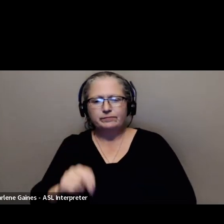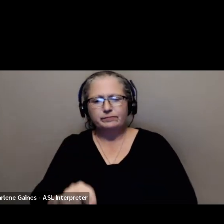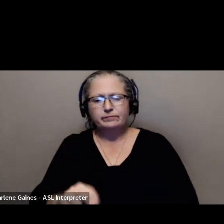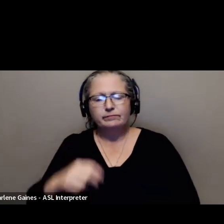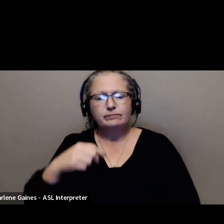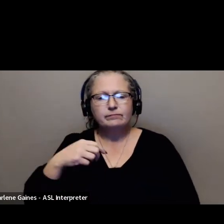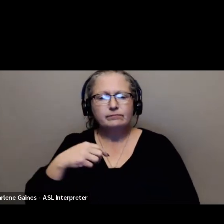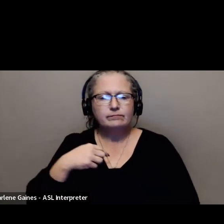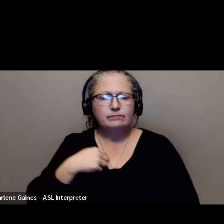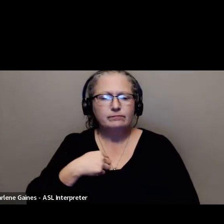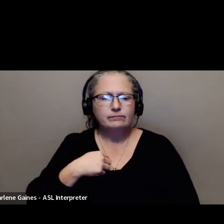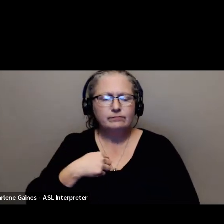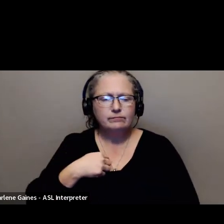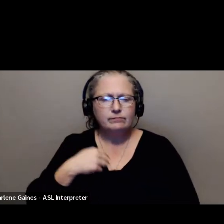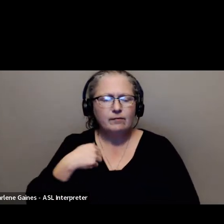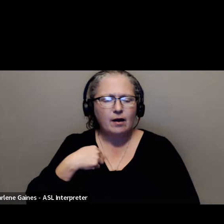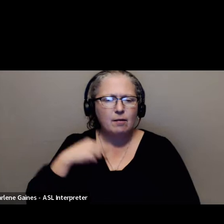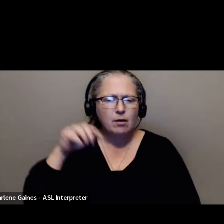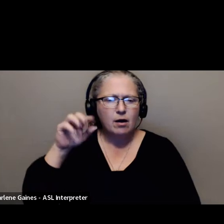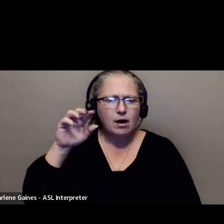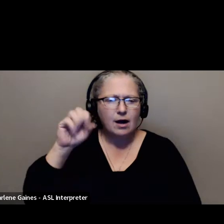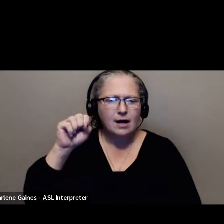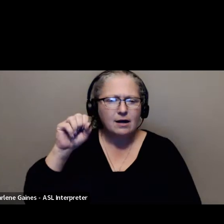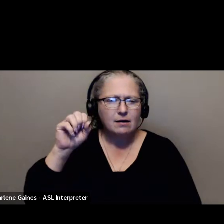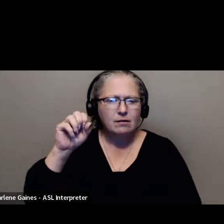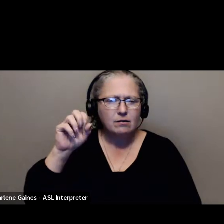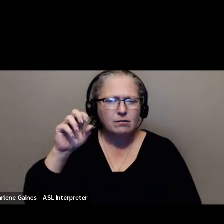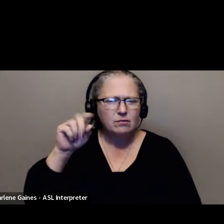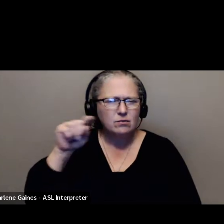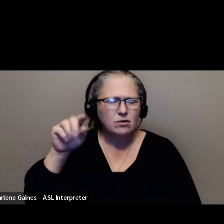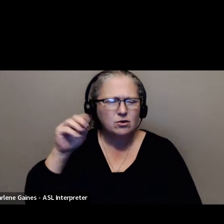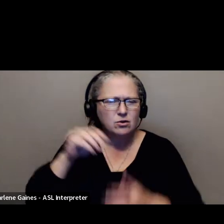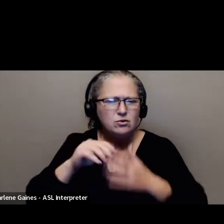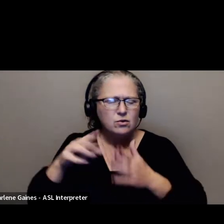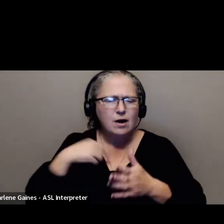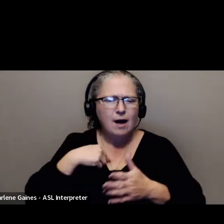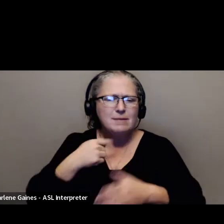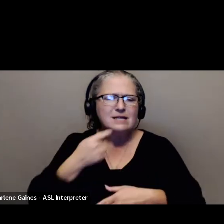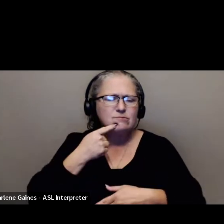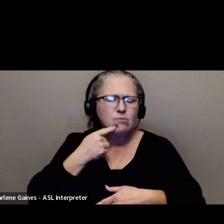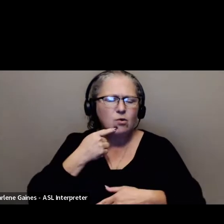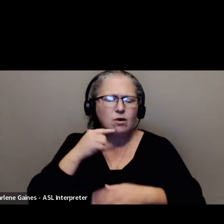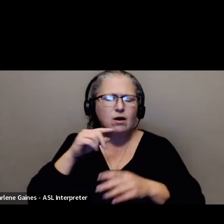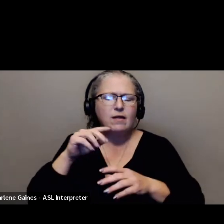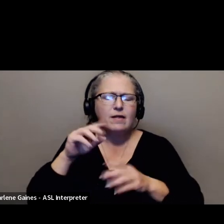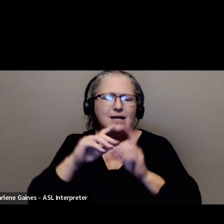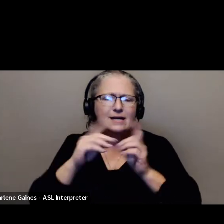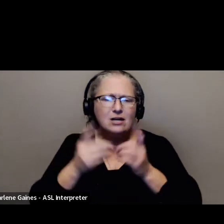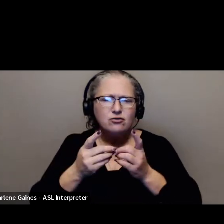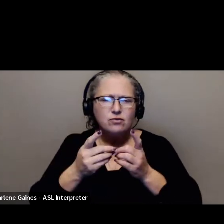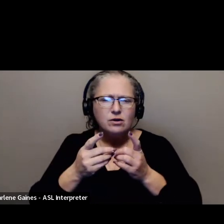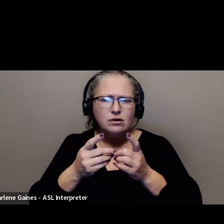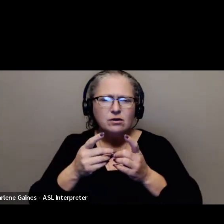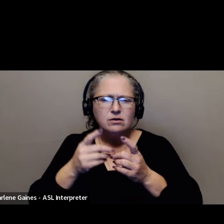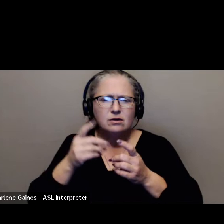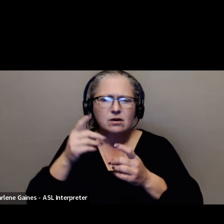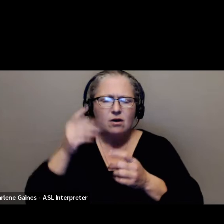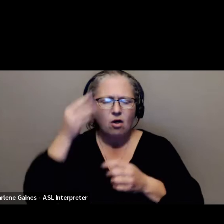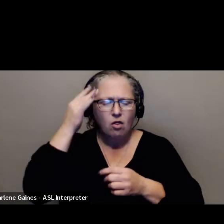I'm an Mark? SMUHSD Yes. student, and I hold great disappointment in the inability of the district to hold thought and action in